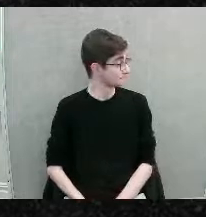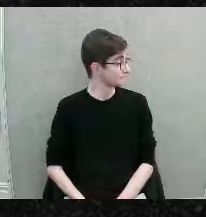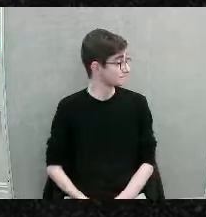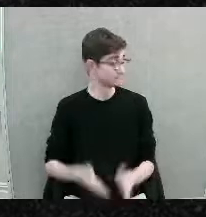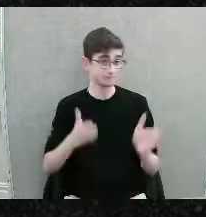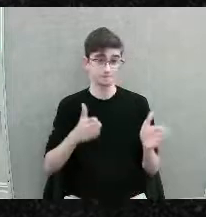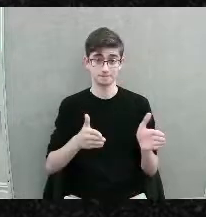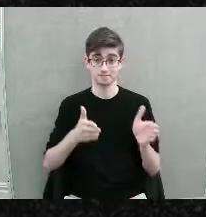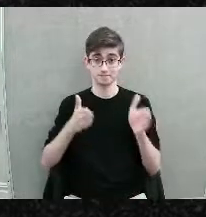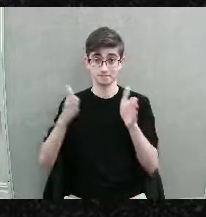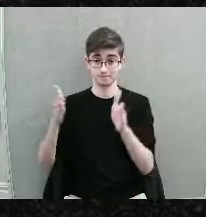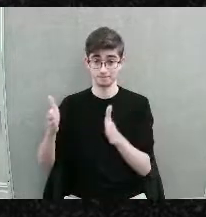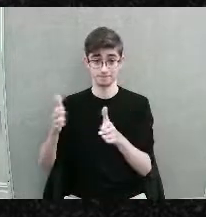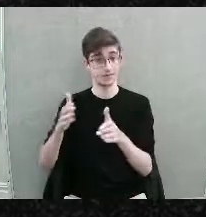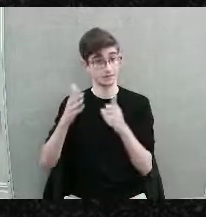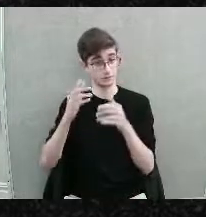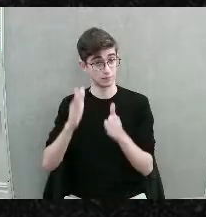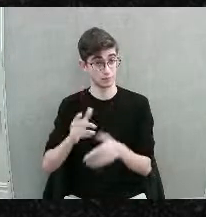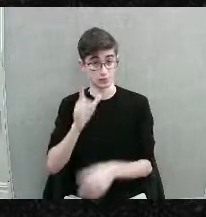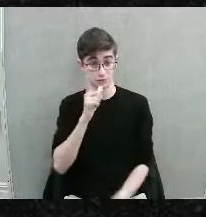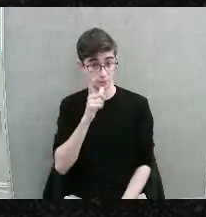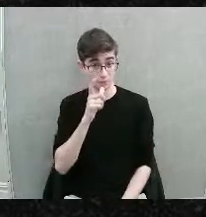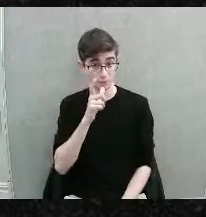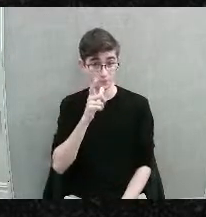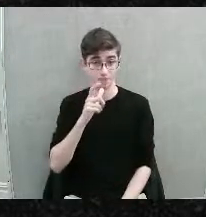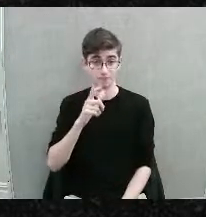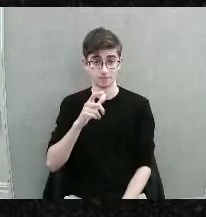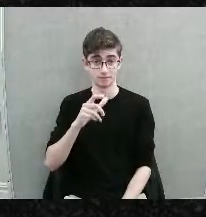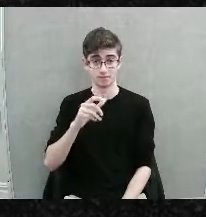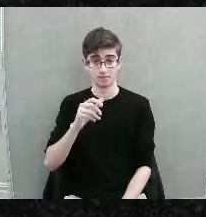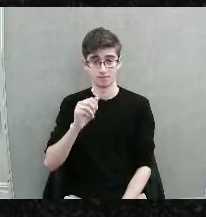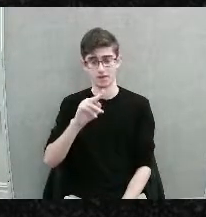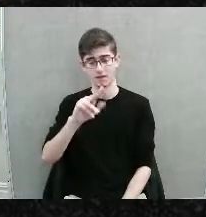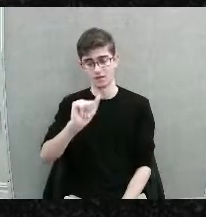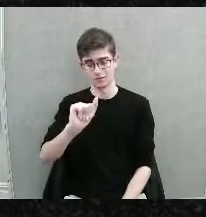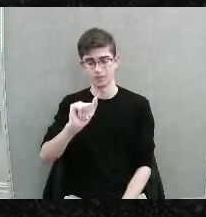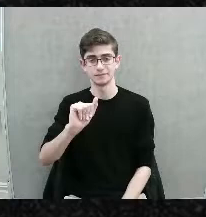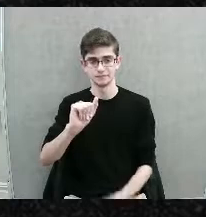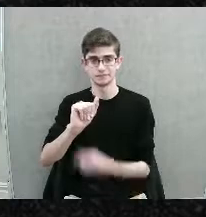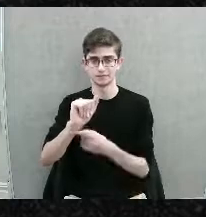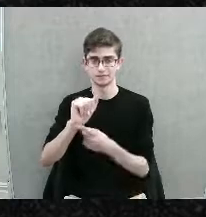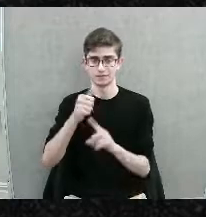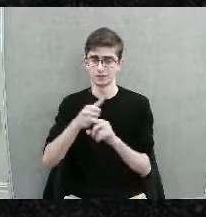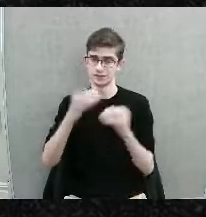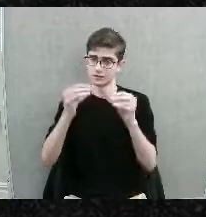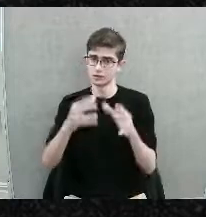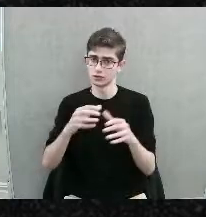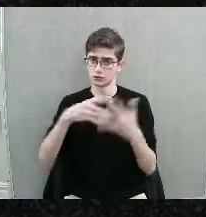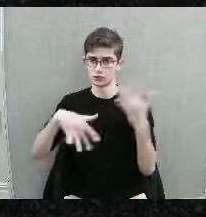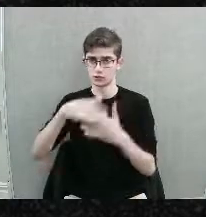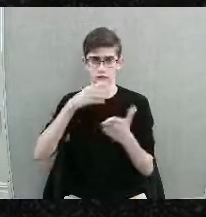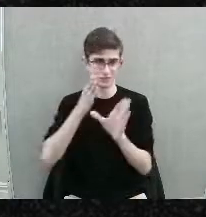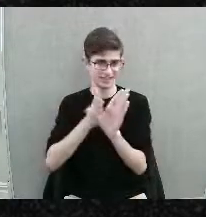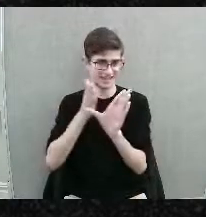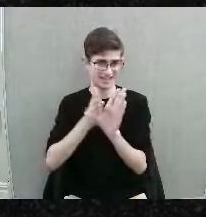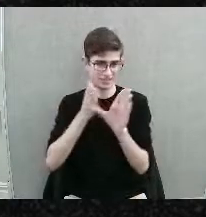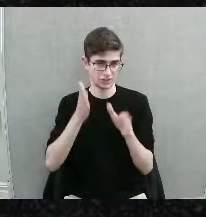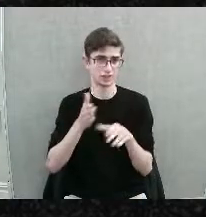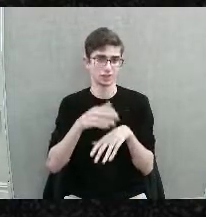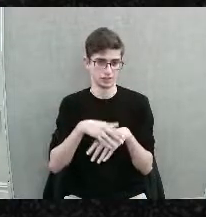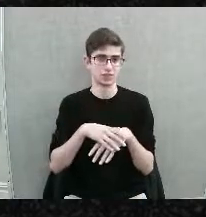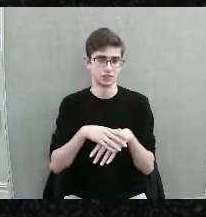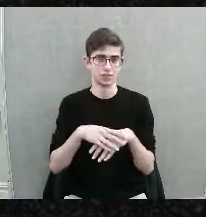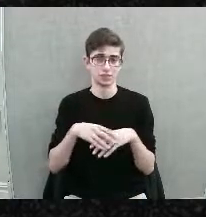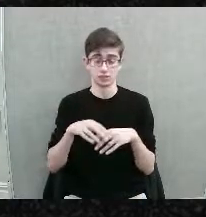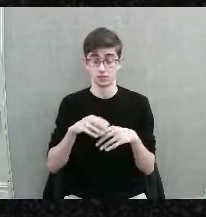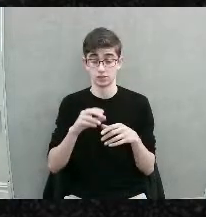Sitting next to Tami is Anna Amuchástegui, who is professor of social psychology at the Autonomous University